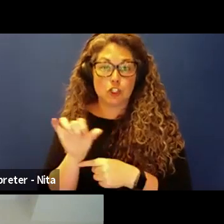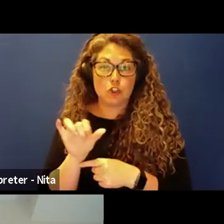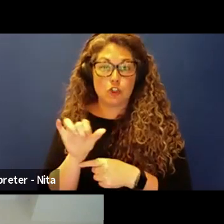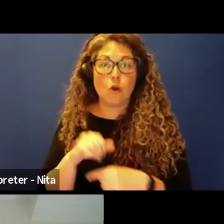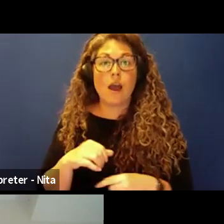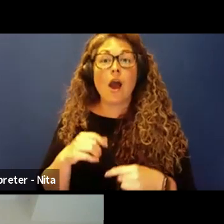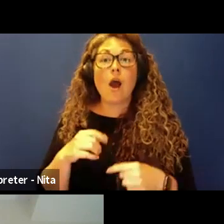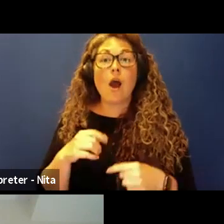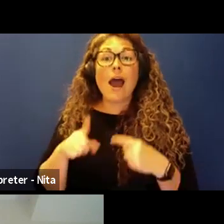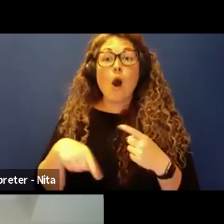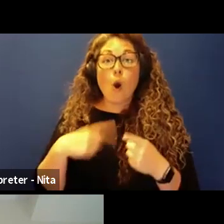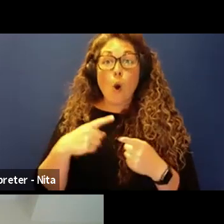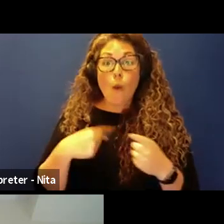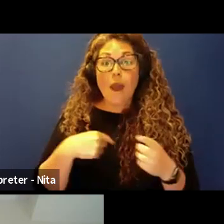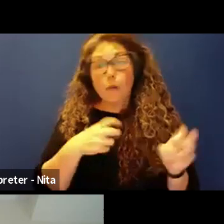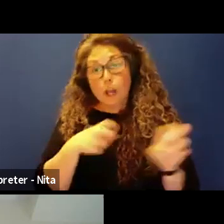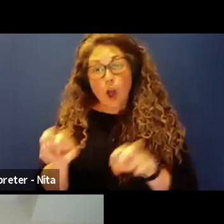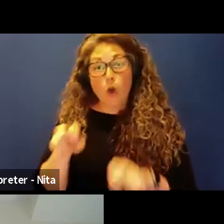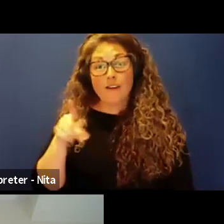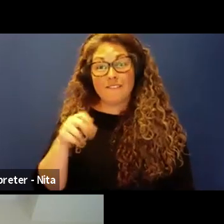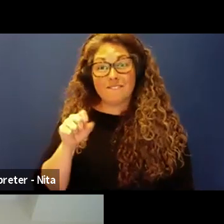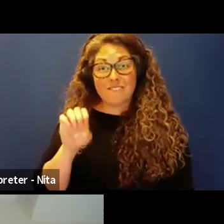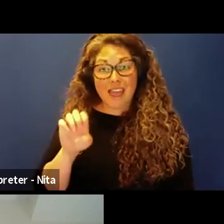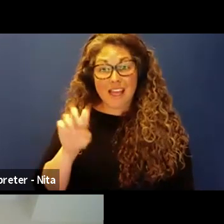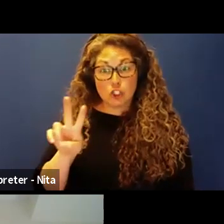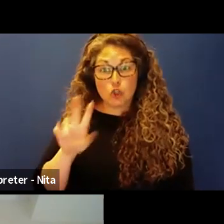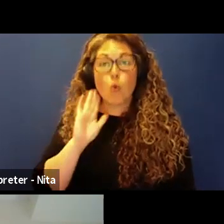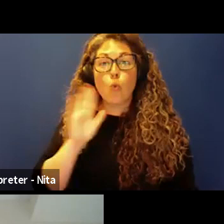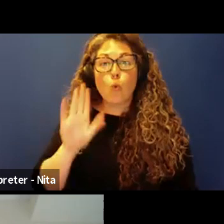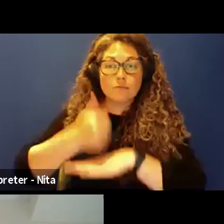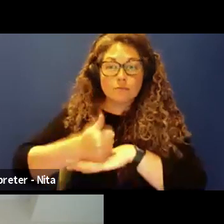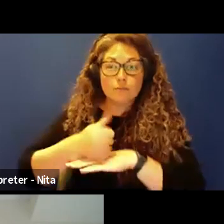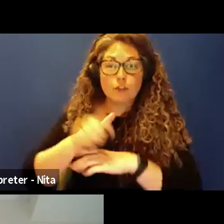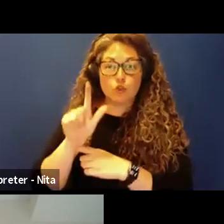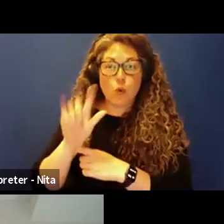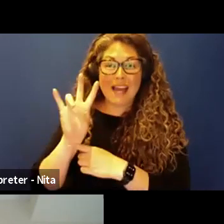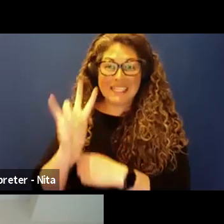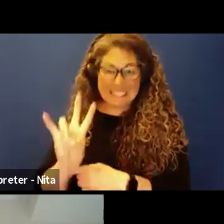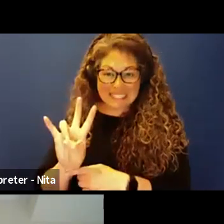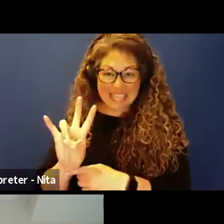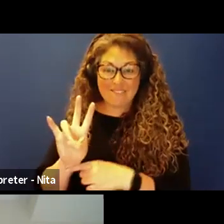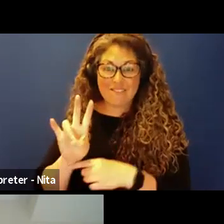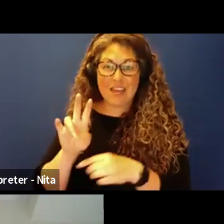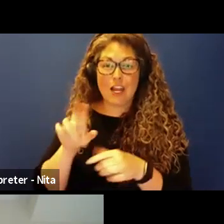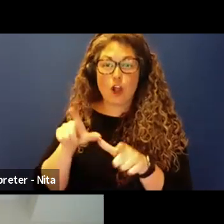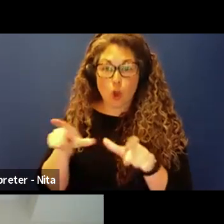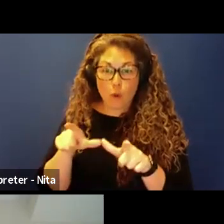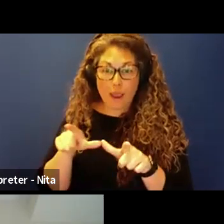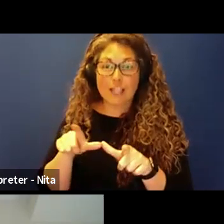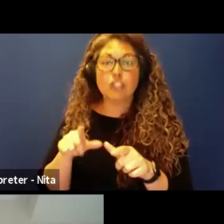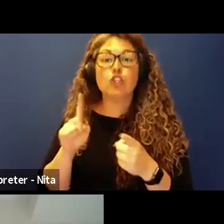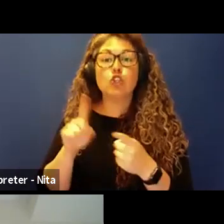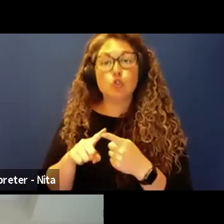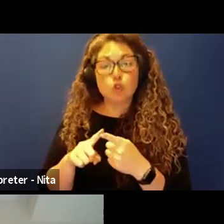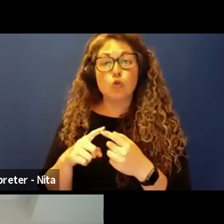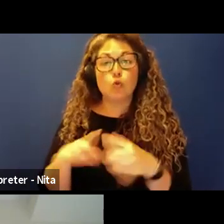2, there will be 27 in-person locations that will accommodate 3 two-week camp sessions with